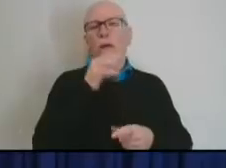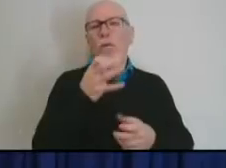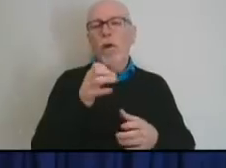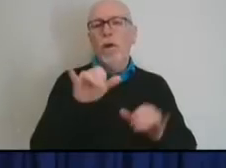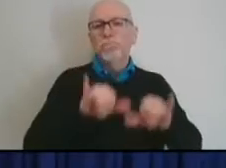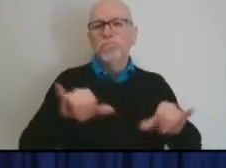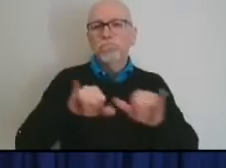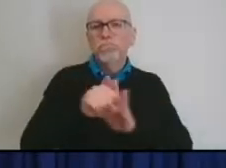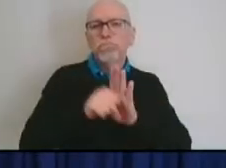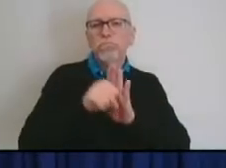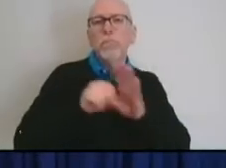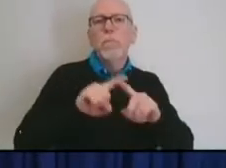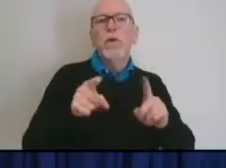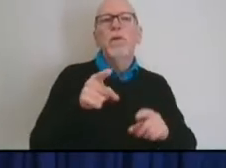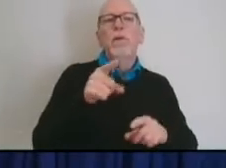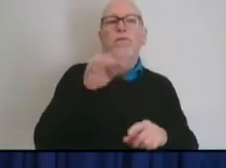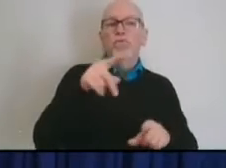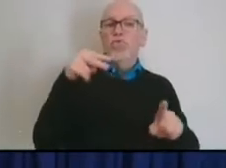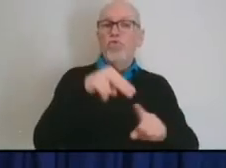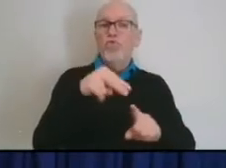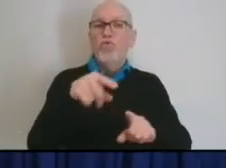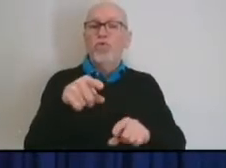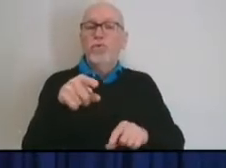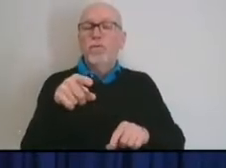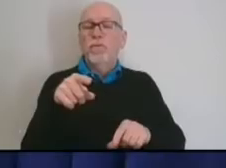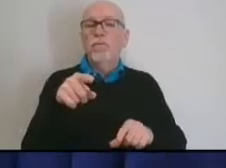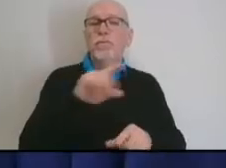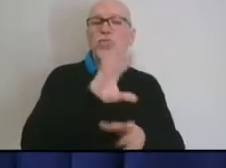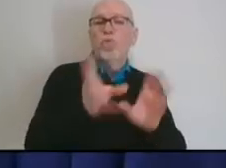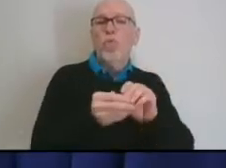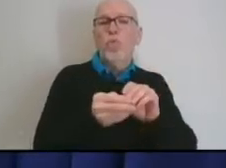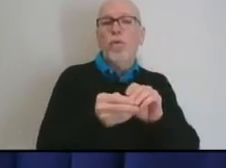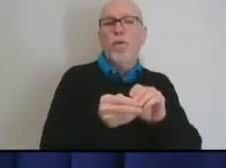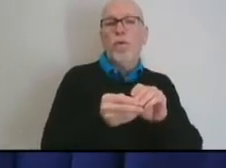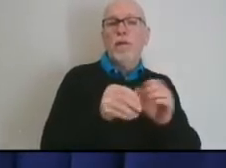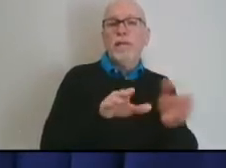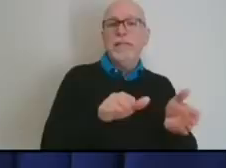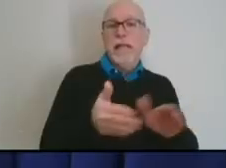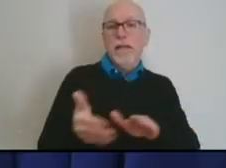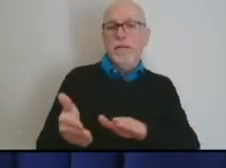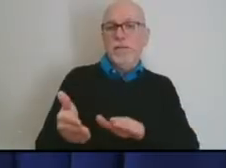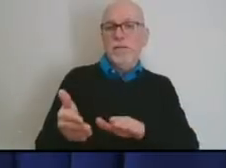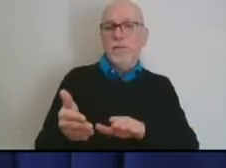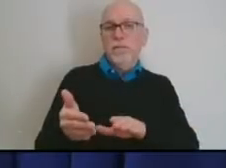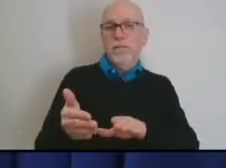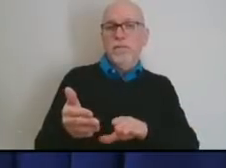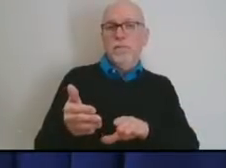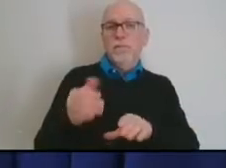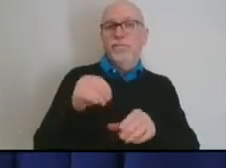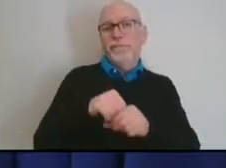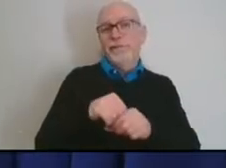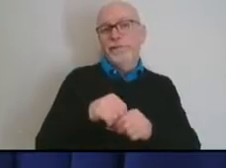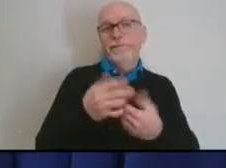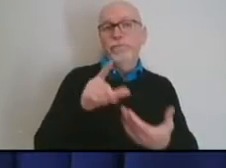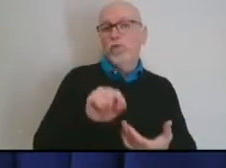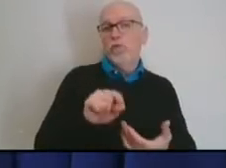you look at the total deaths in year 2020, it's